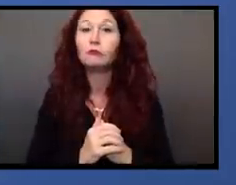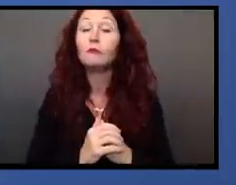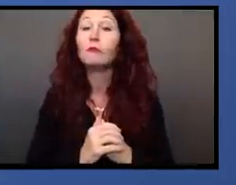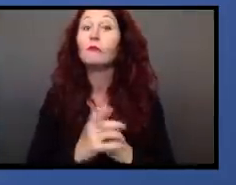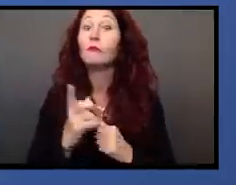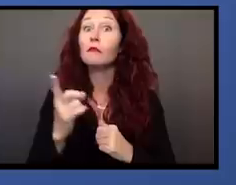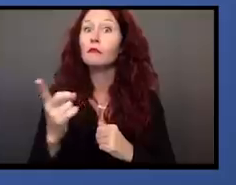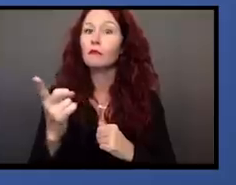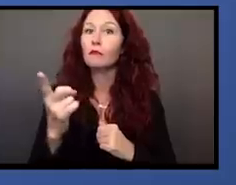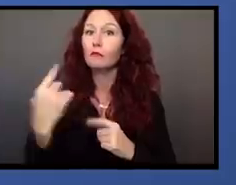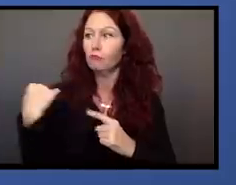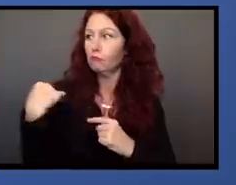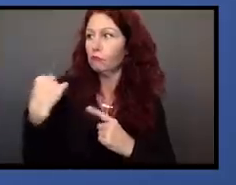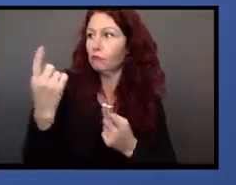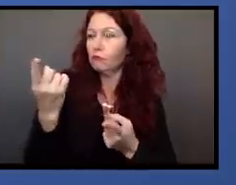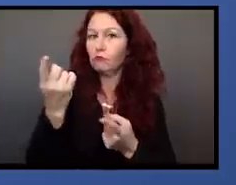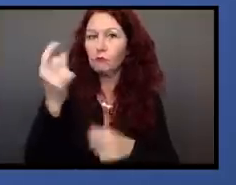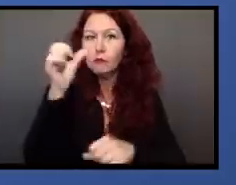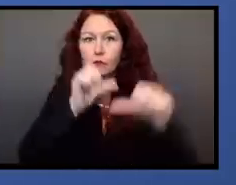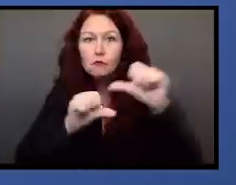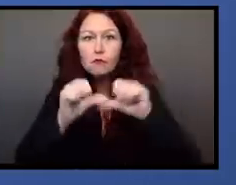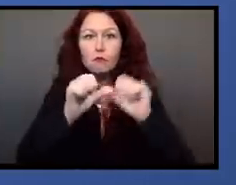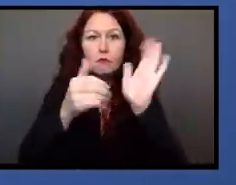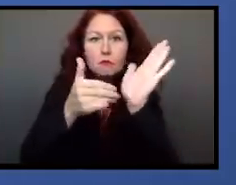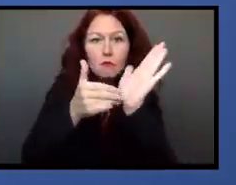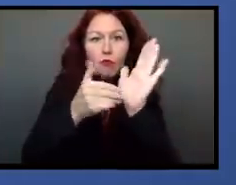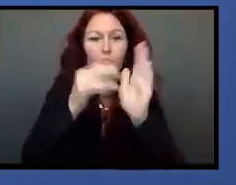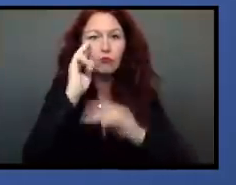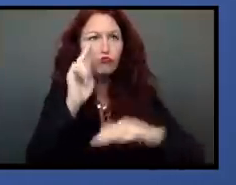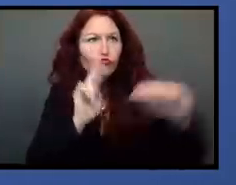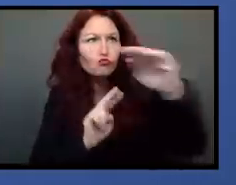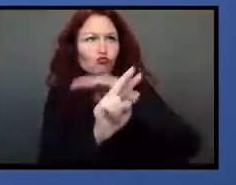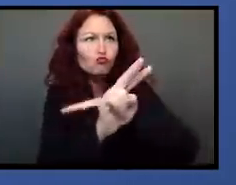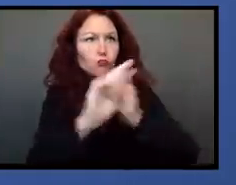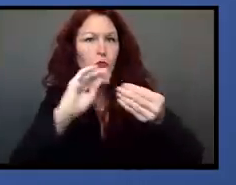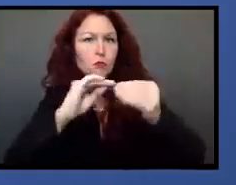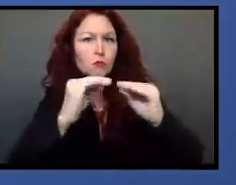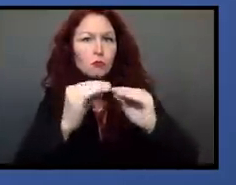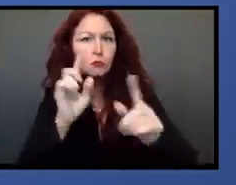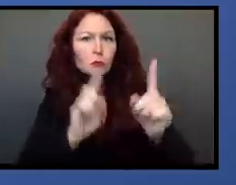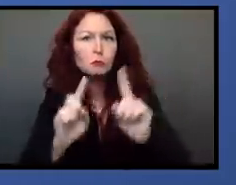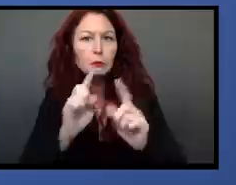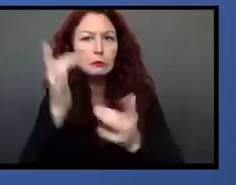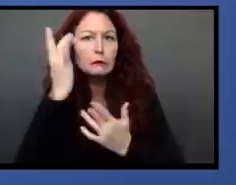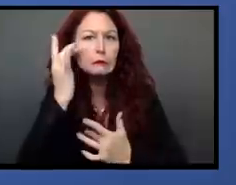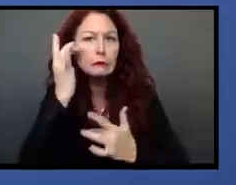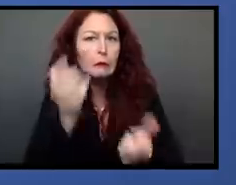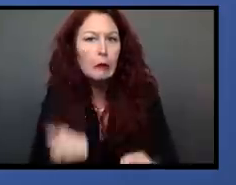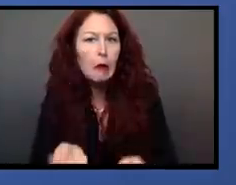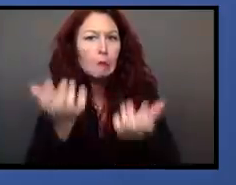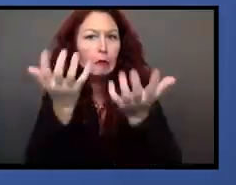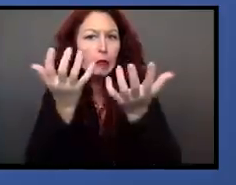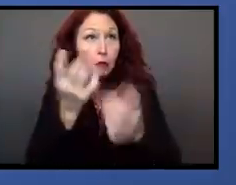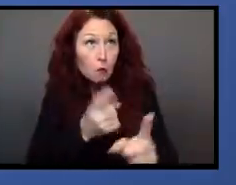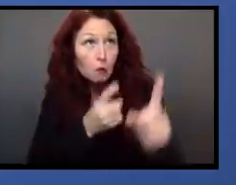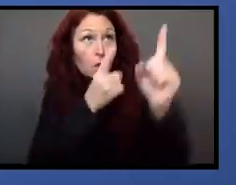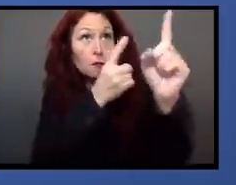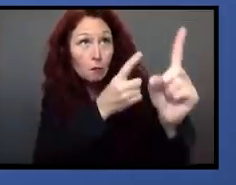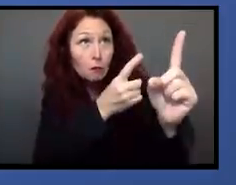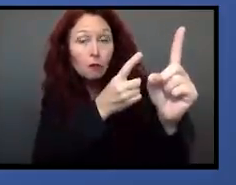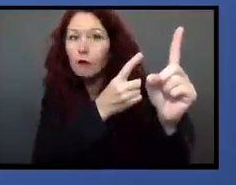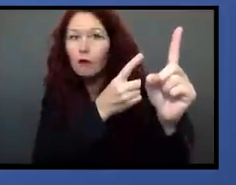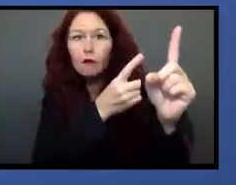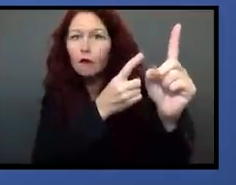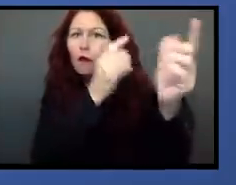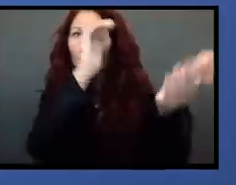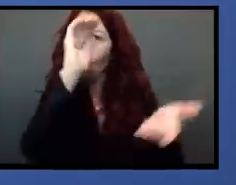indicate that we may not reach a surge of the size that health experts had indicated was possible in their modeling. The number of available beds and